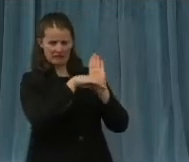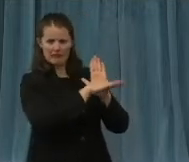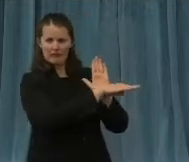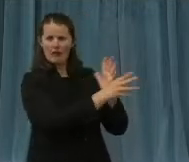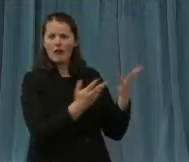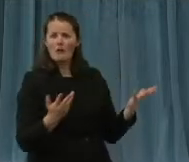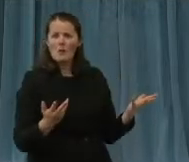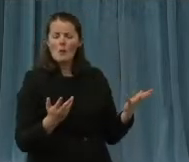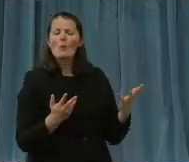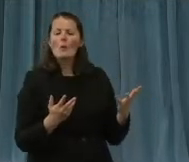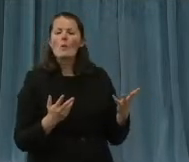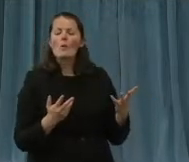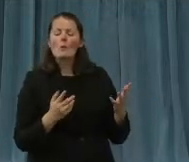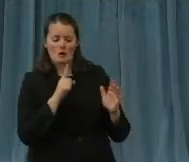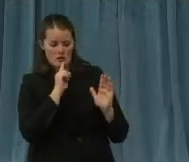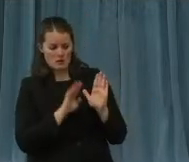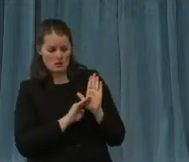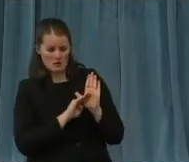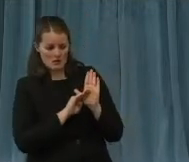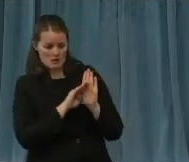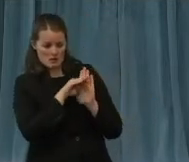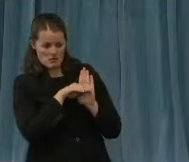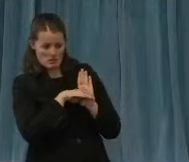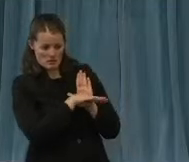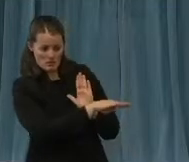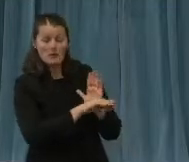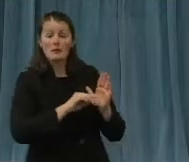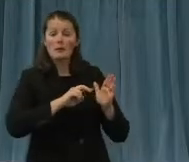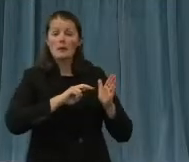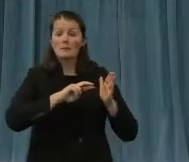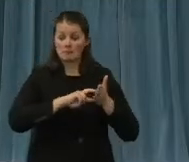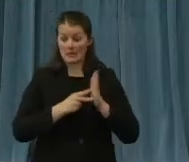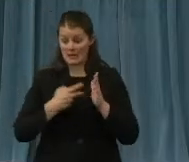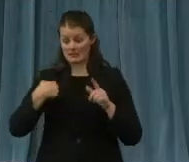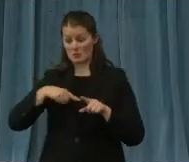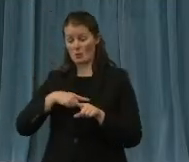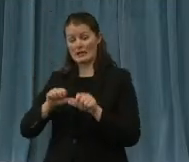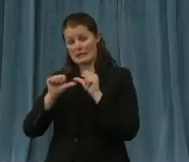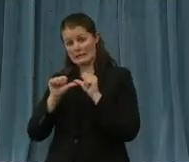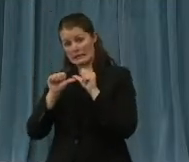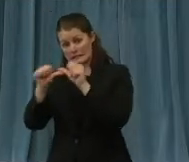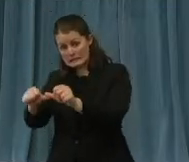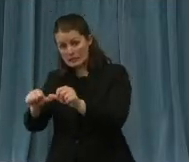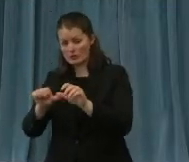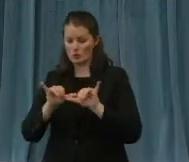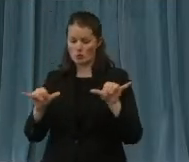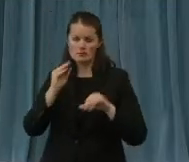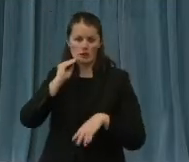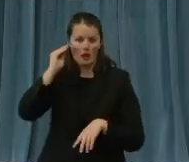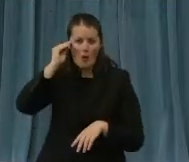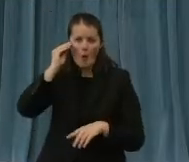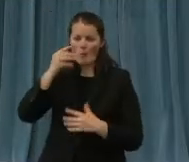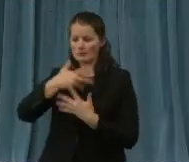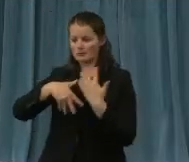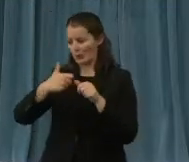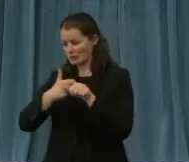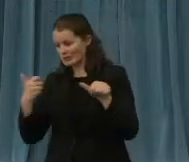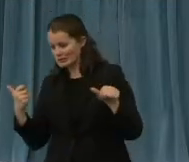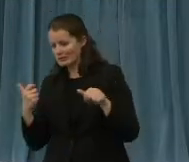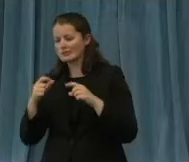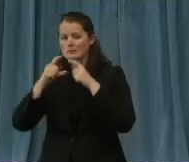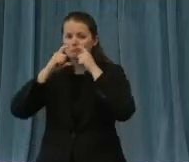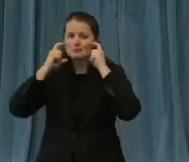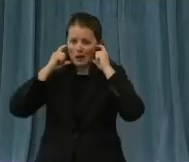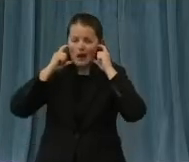assume continuation of current control measures. So those models will adjust quite a bit, just like we saw models early on